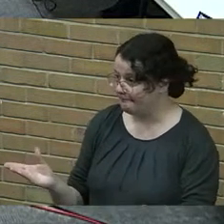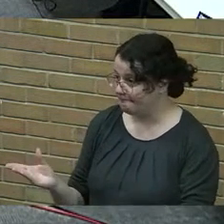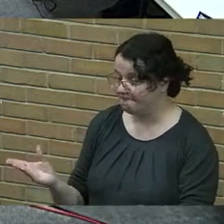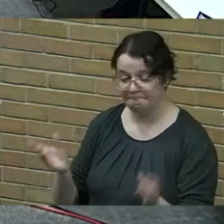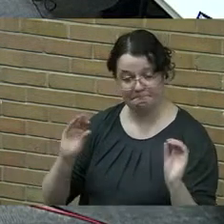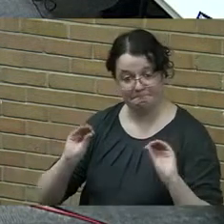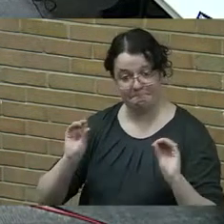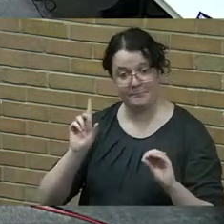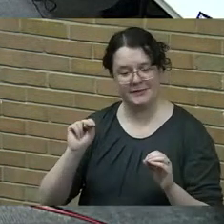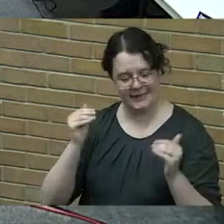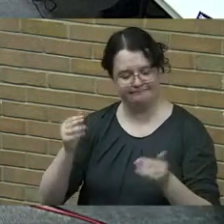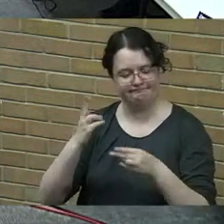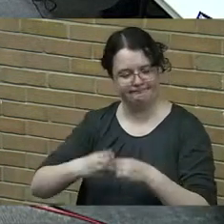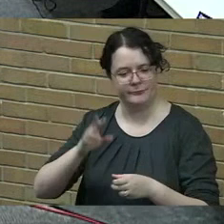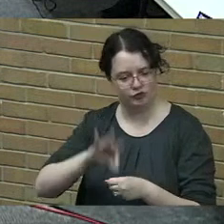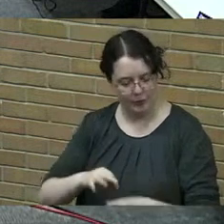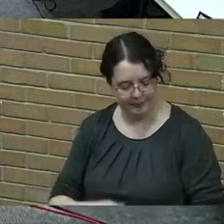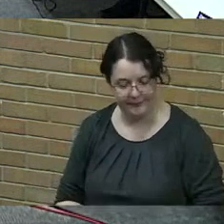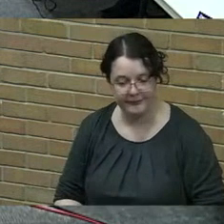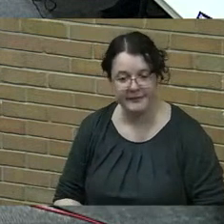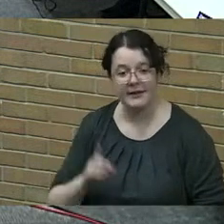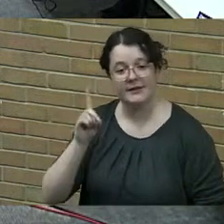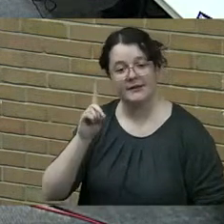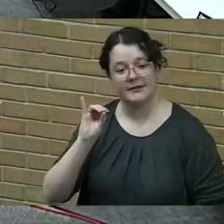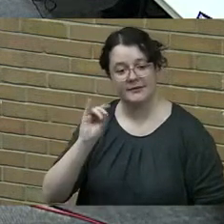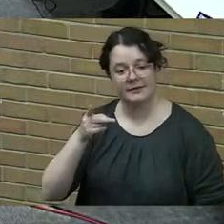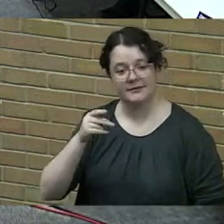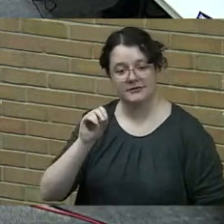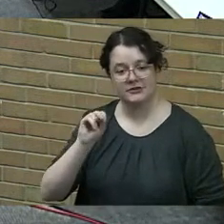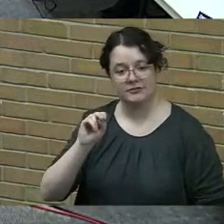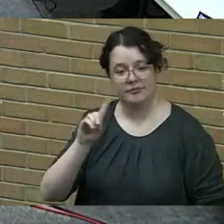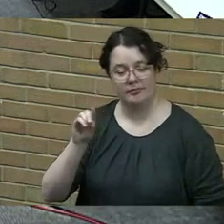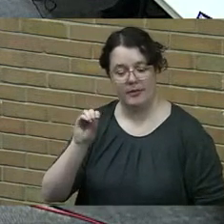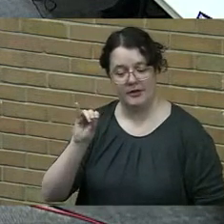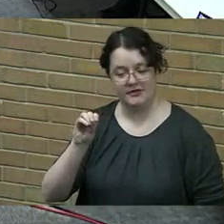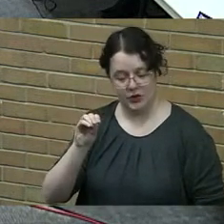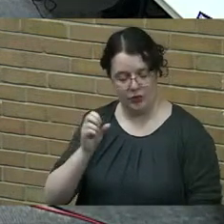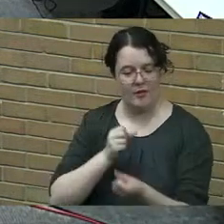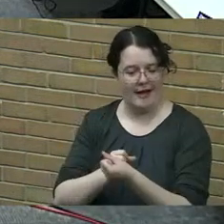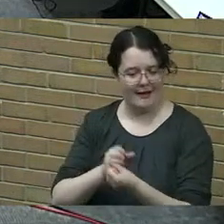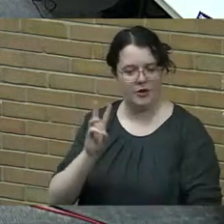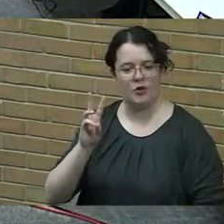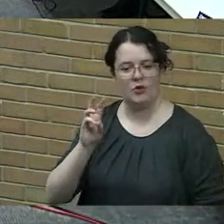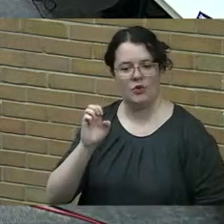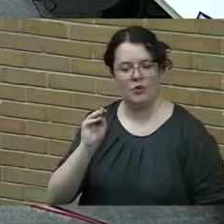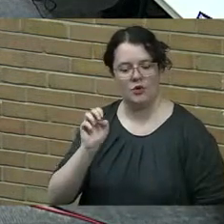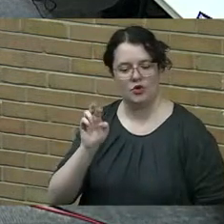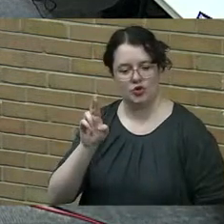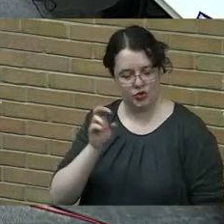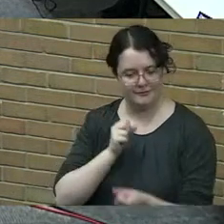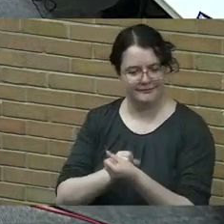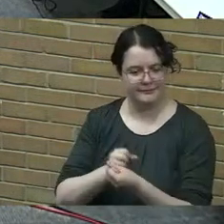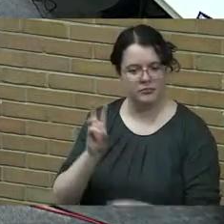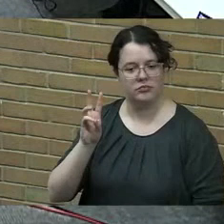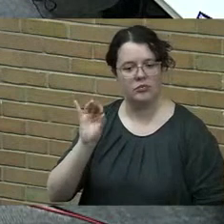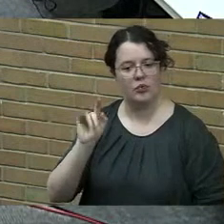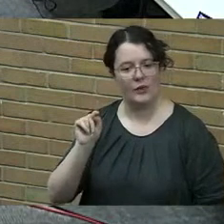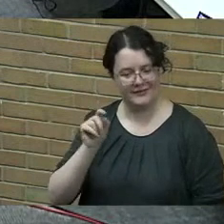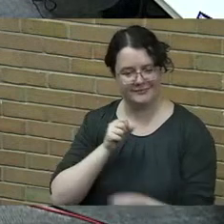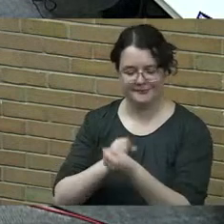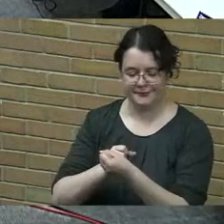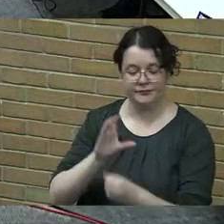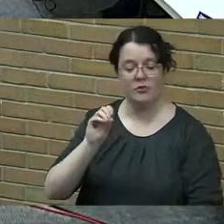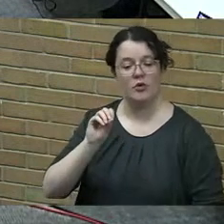If not, Dan, please call the roll. Councilmember DePonzio? Aye. Councilmember Werner? Aye. Councilmember Wilt? Aye. Councilmember